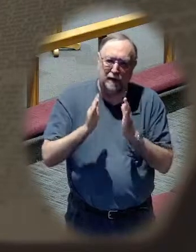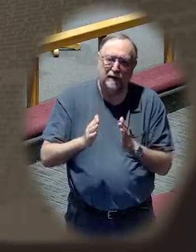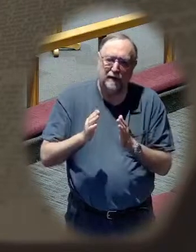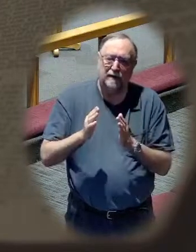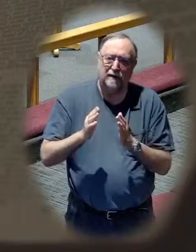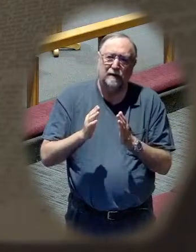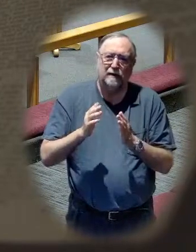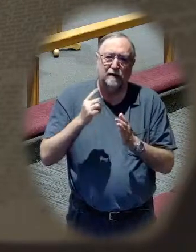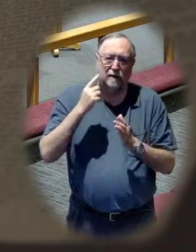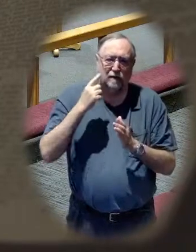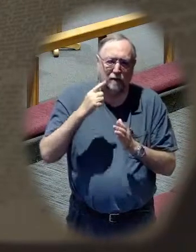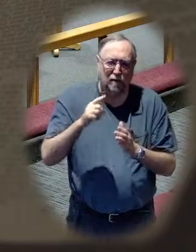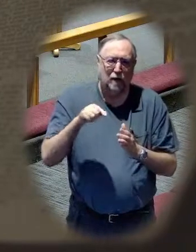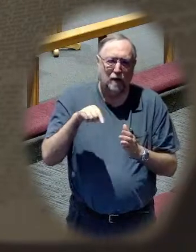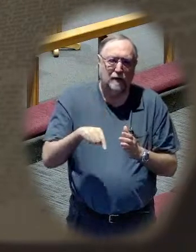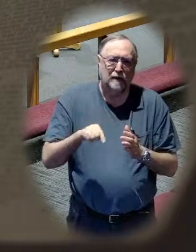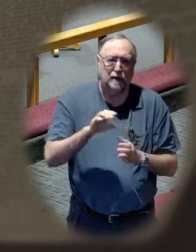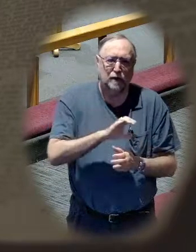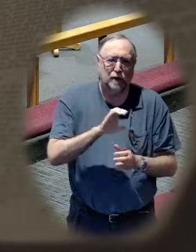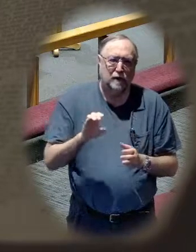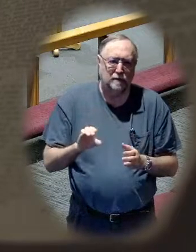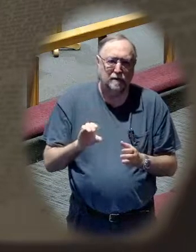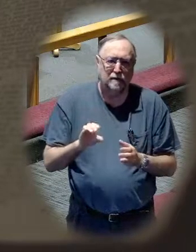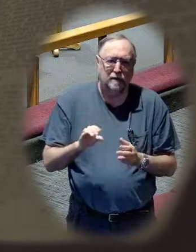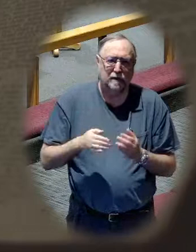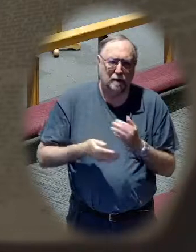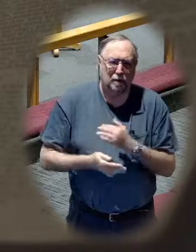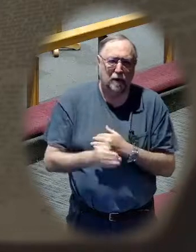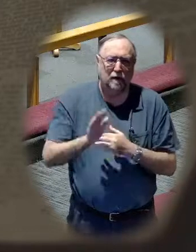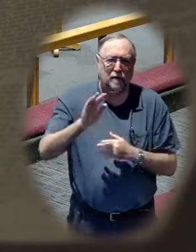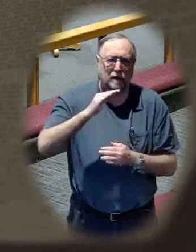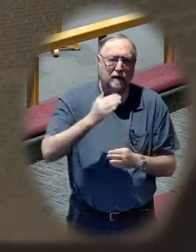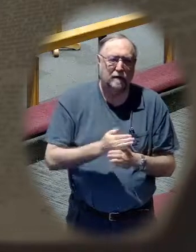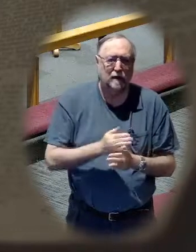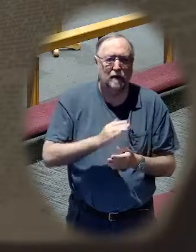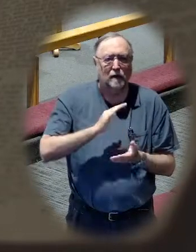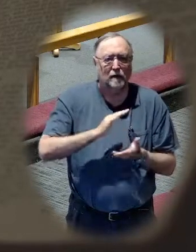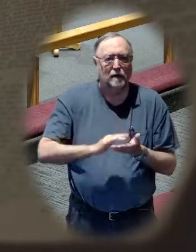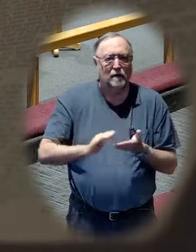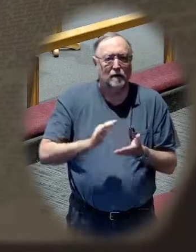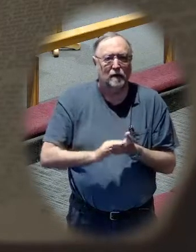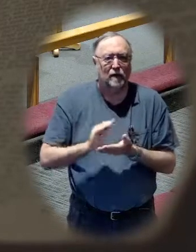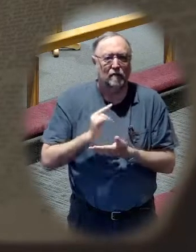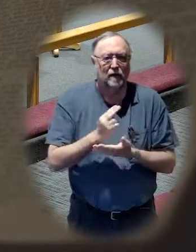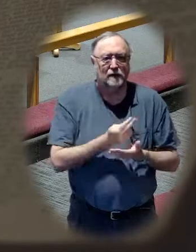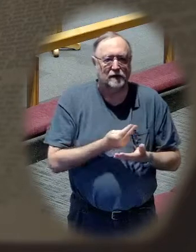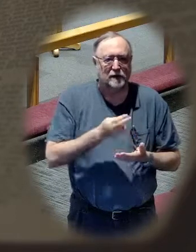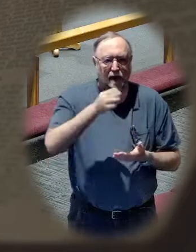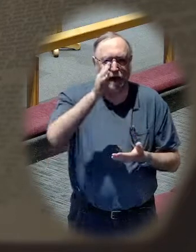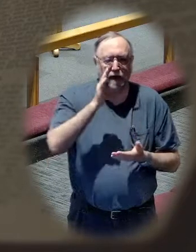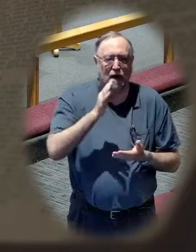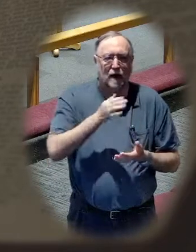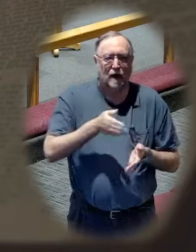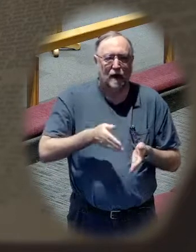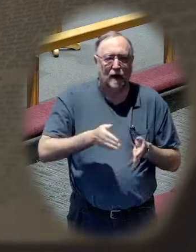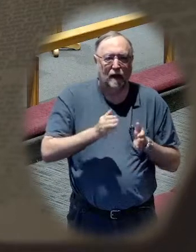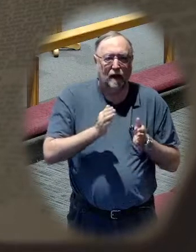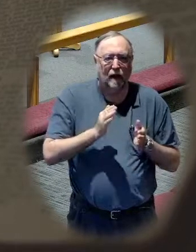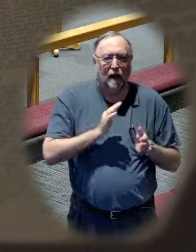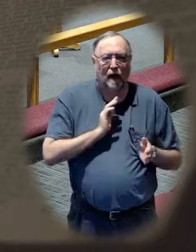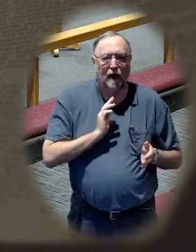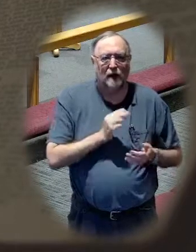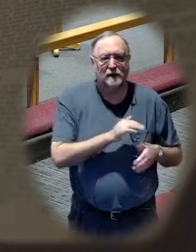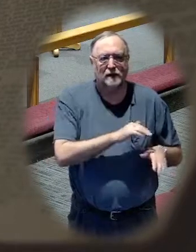the season, the birth of your Son. Forgive us, O God, and let us depart in